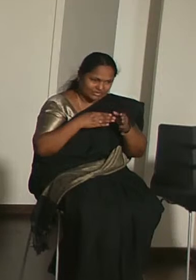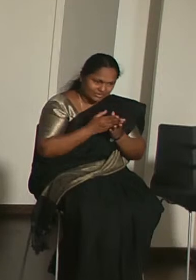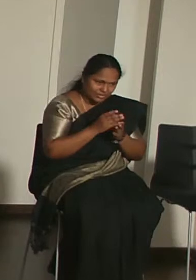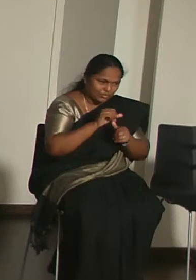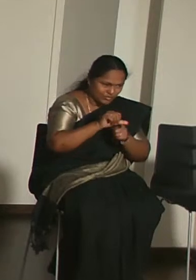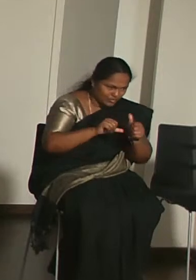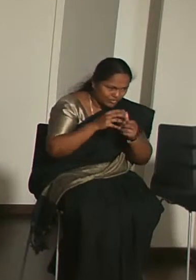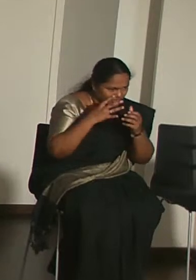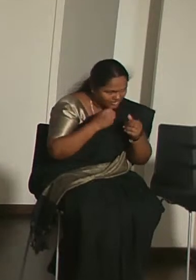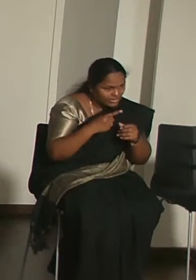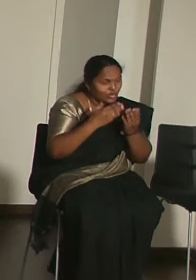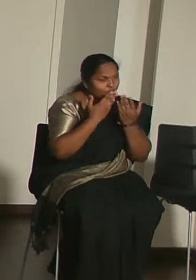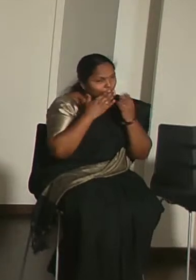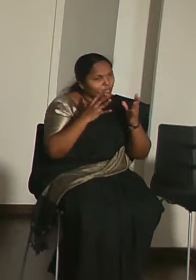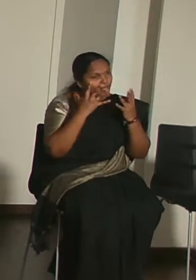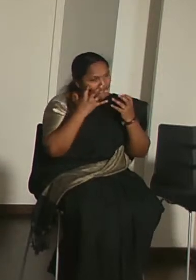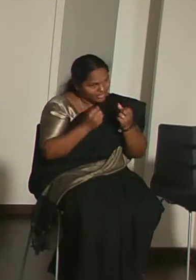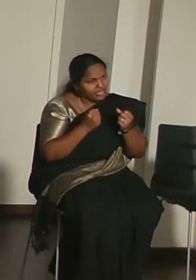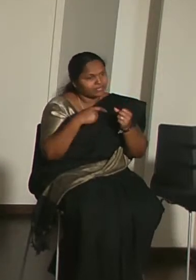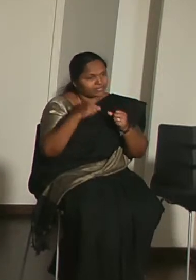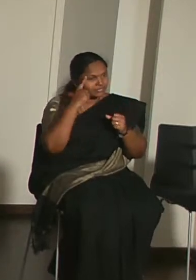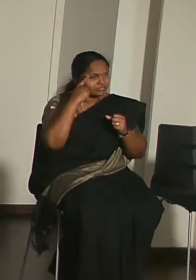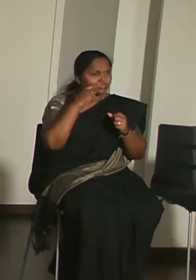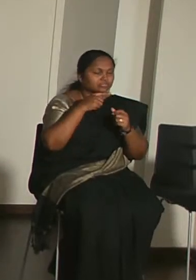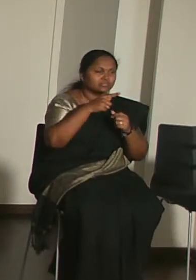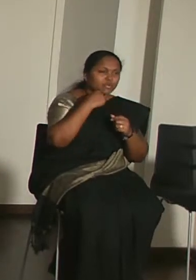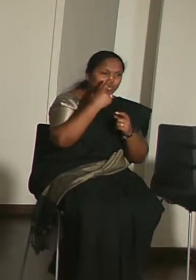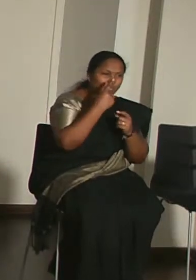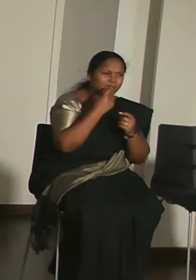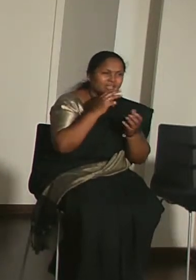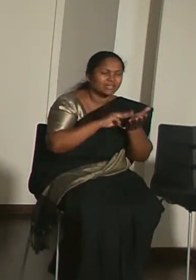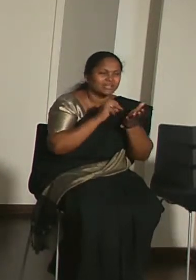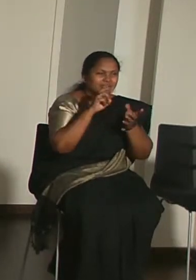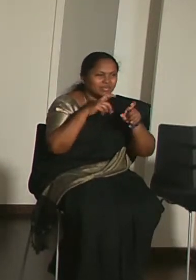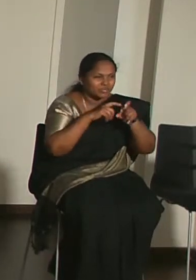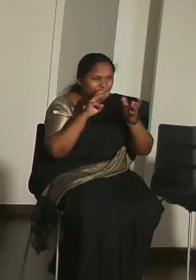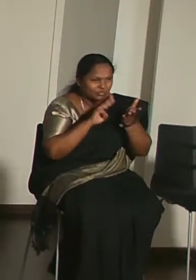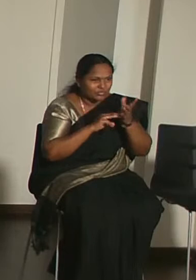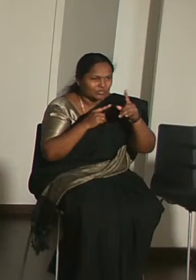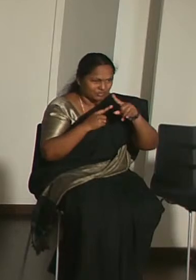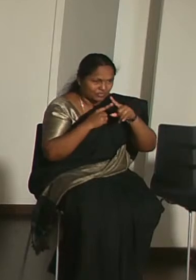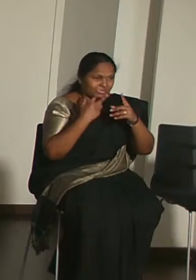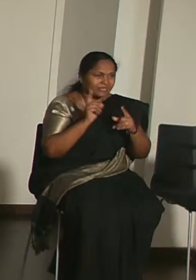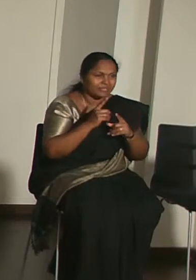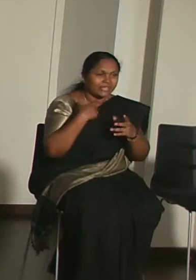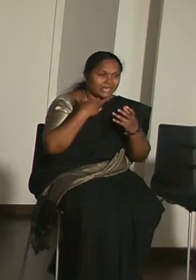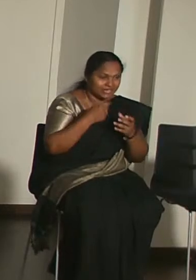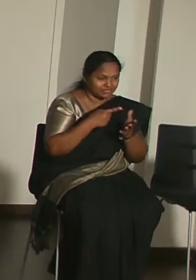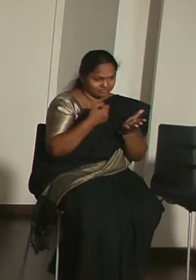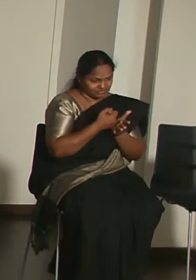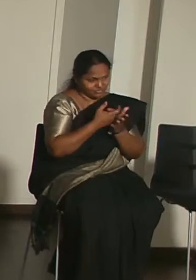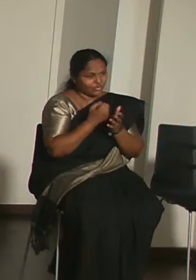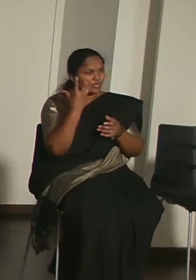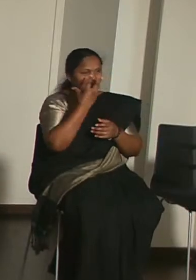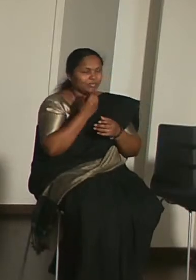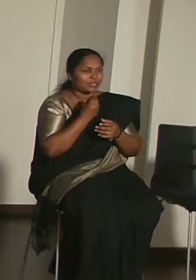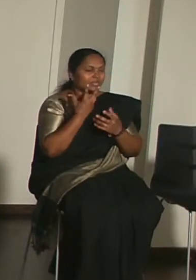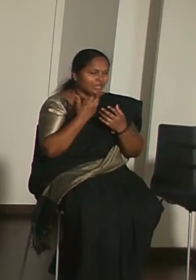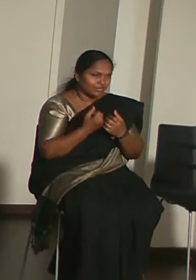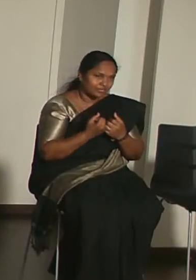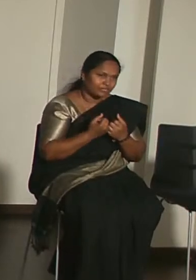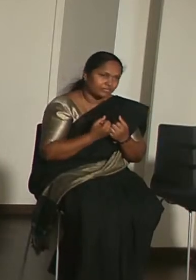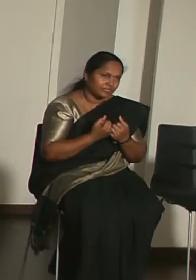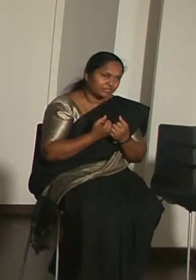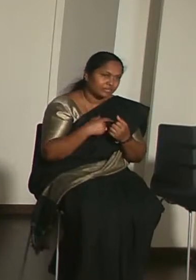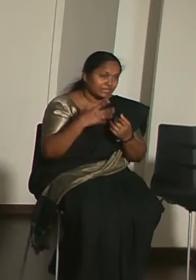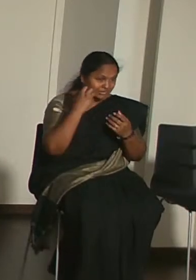will open up this way of just recognizing one moment where I, it's basically that beautiful moment when